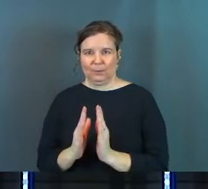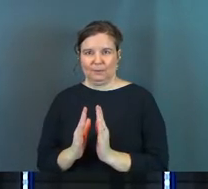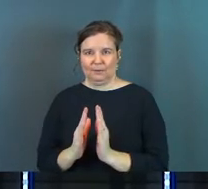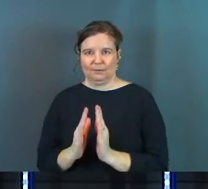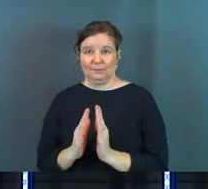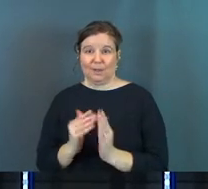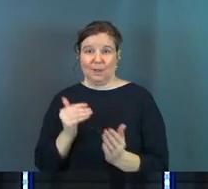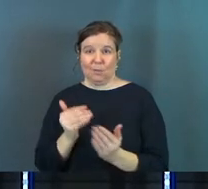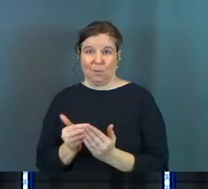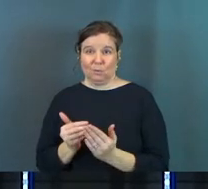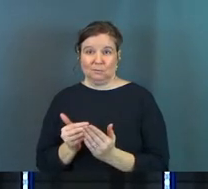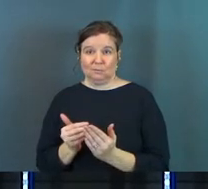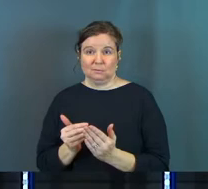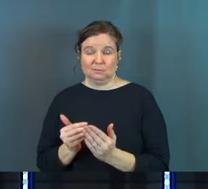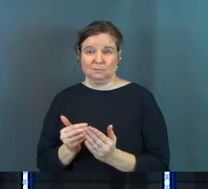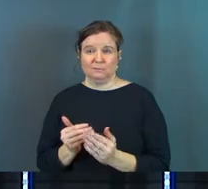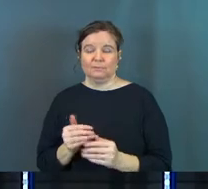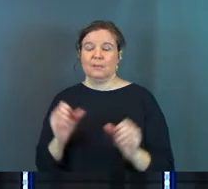that.